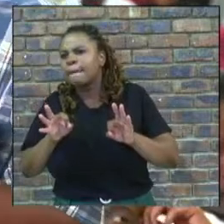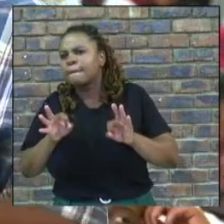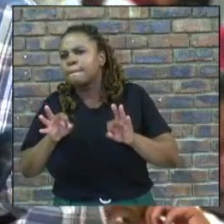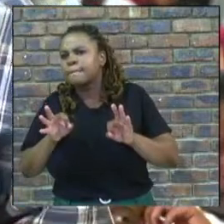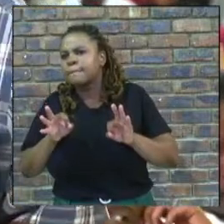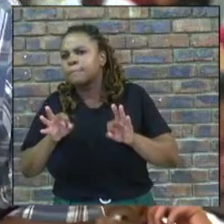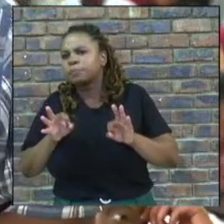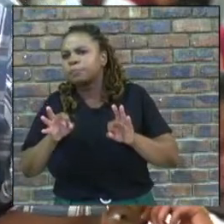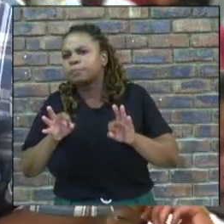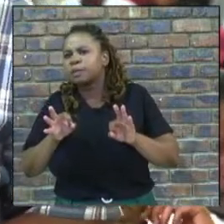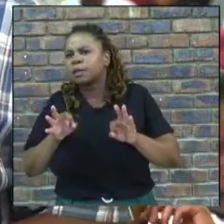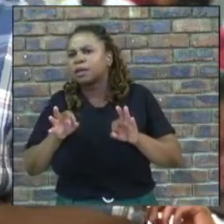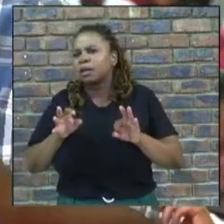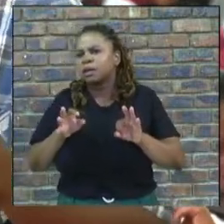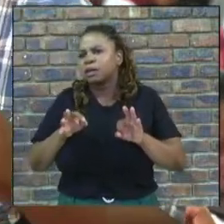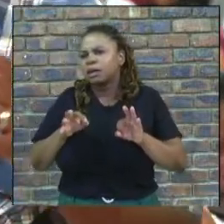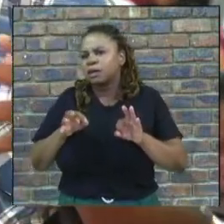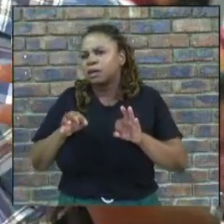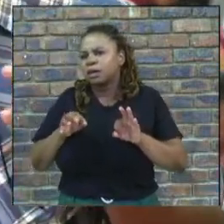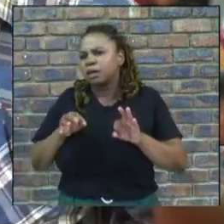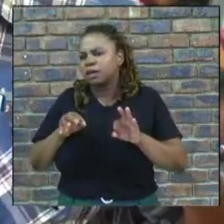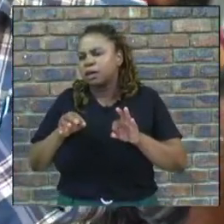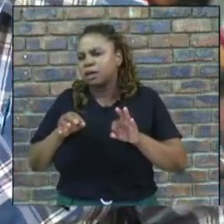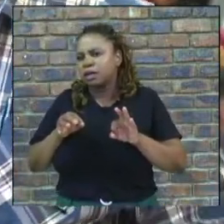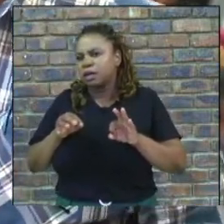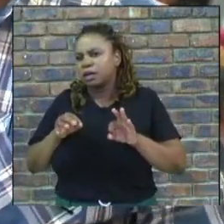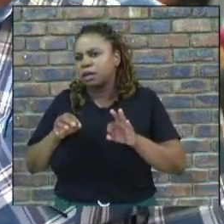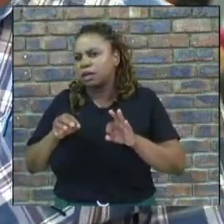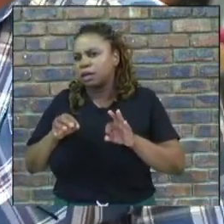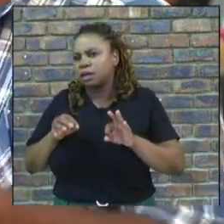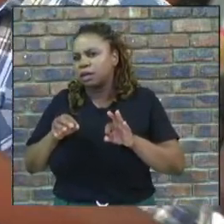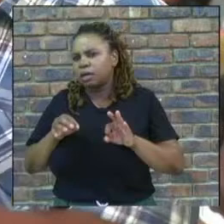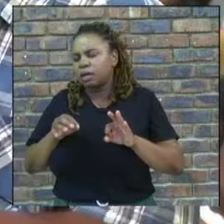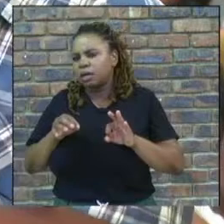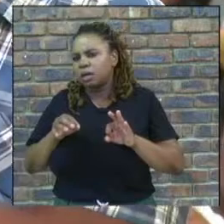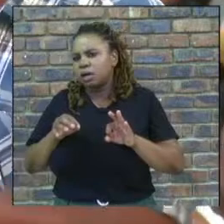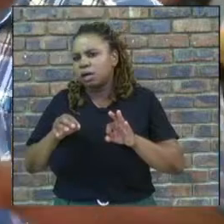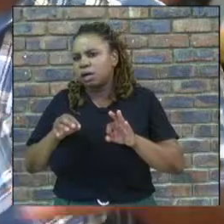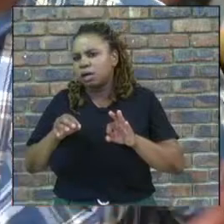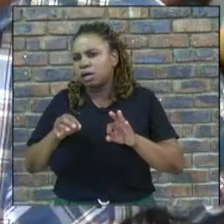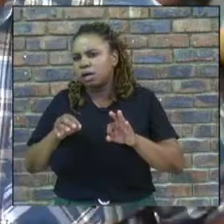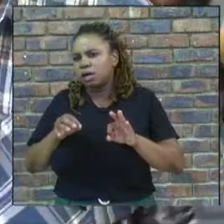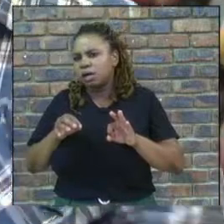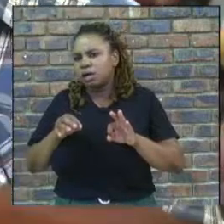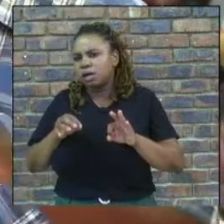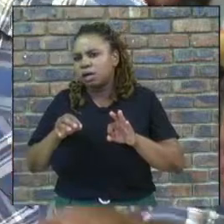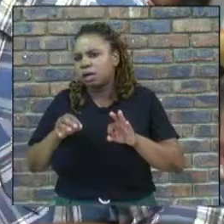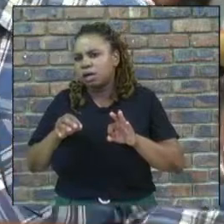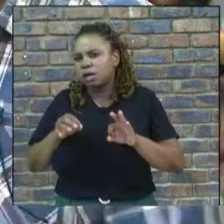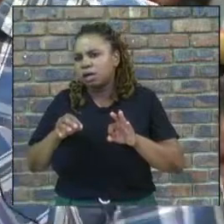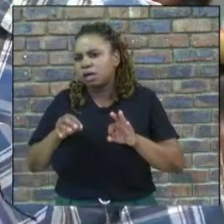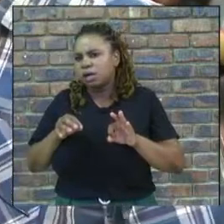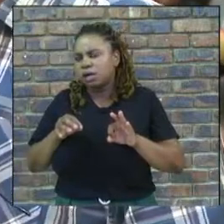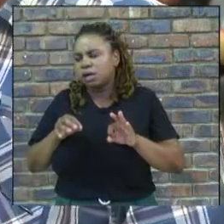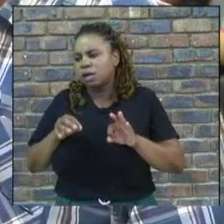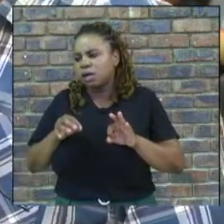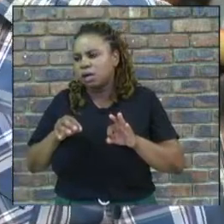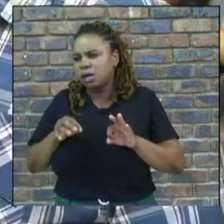re lebeletše gore ge e le gore mafelo ao a teng a tlo direla baagi ba mo kgauswi